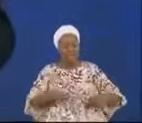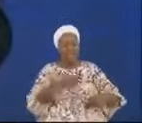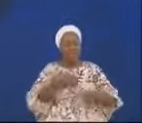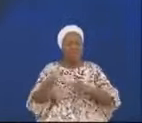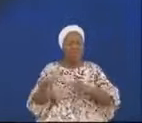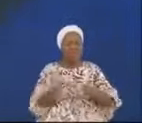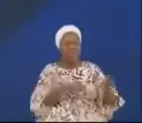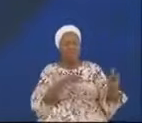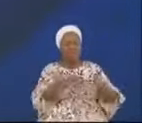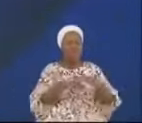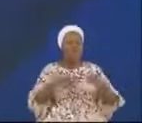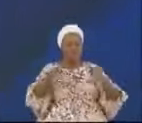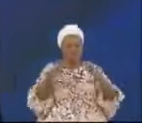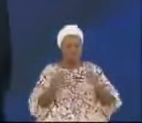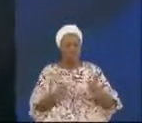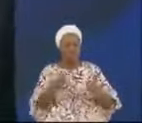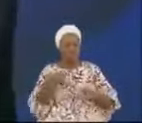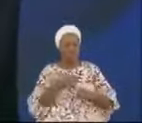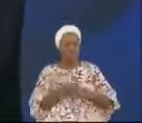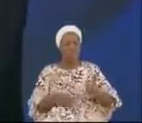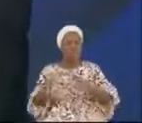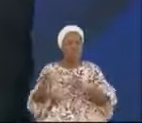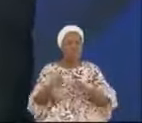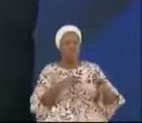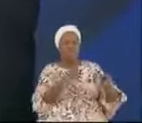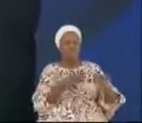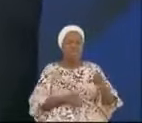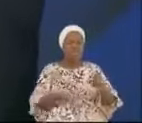vitality, improving in our